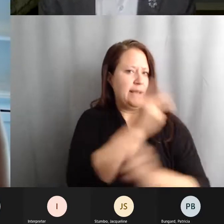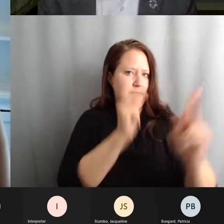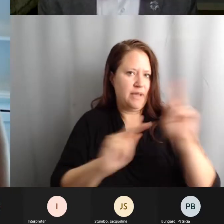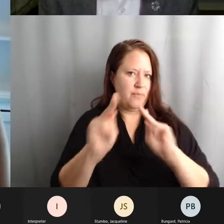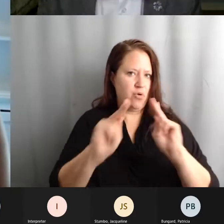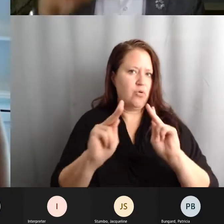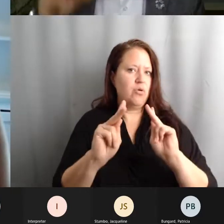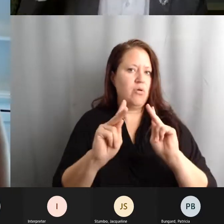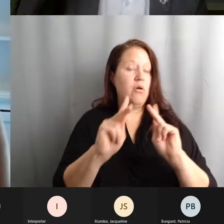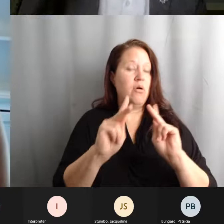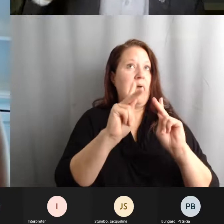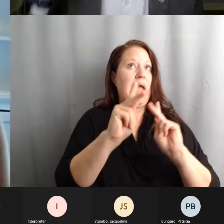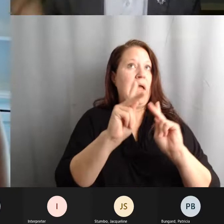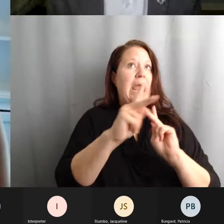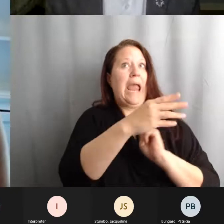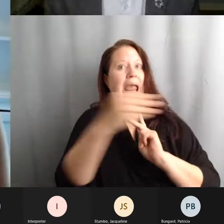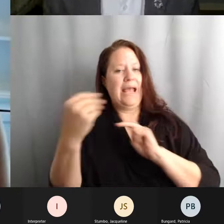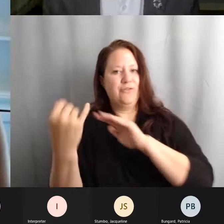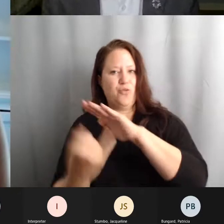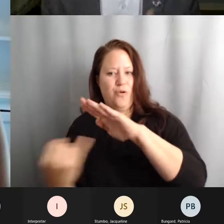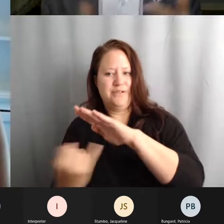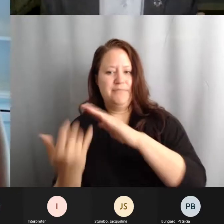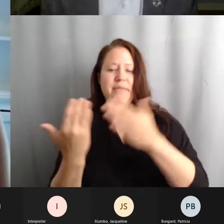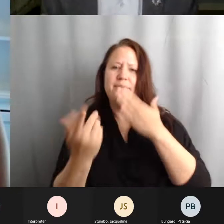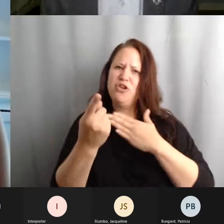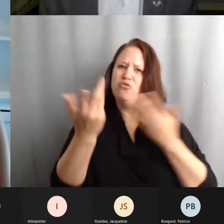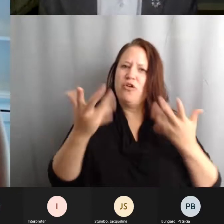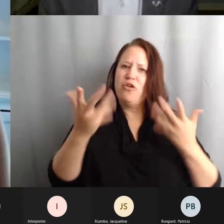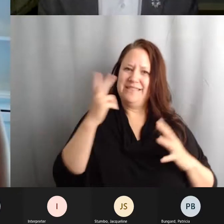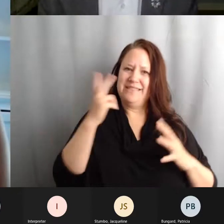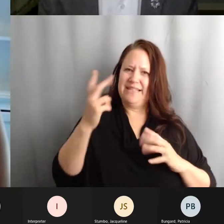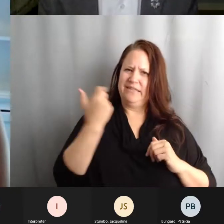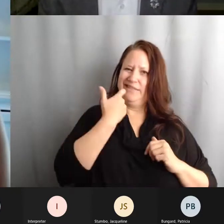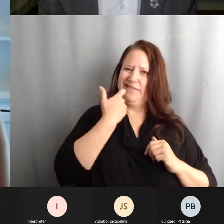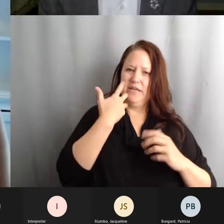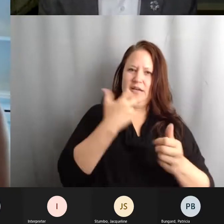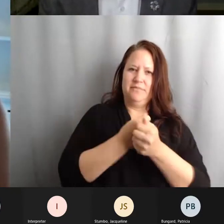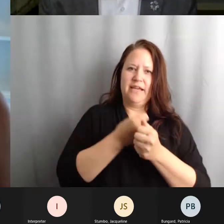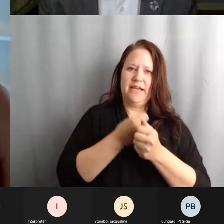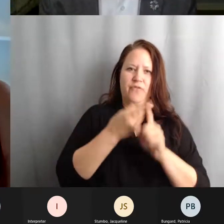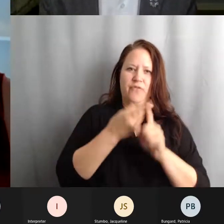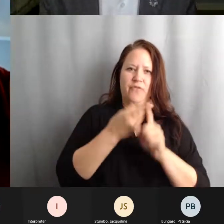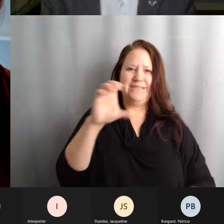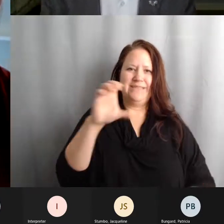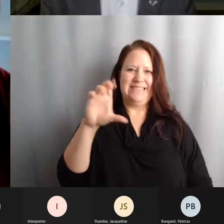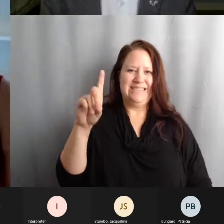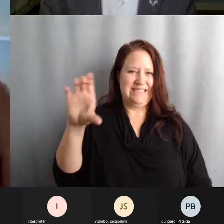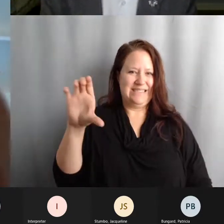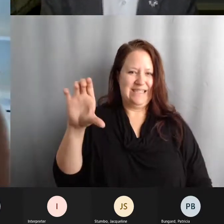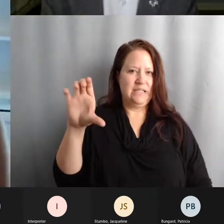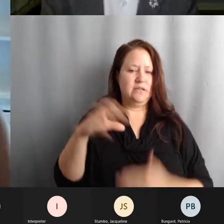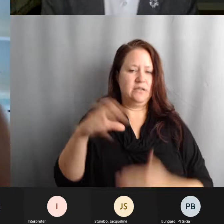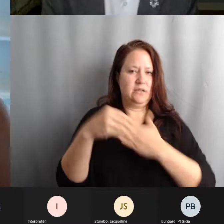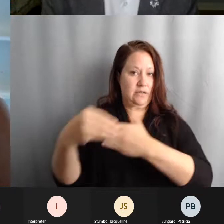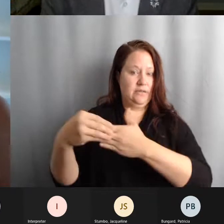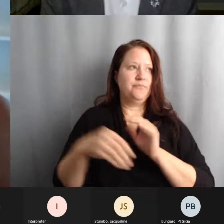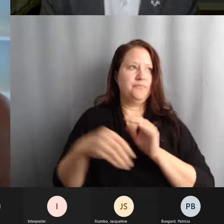to quarantine. So y'all may have seen in one of the recent updates of CDC guidance that fully